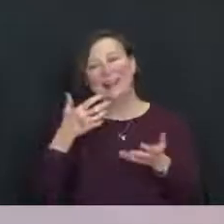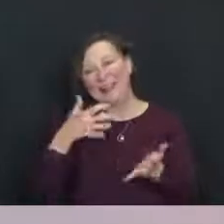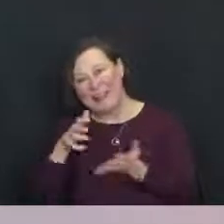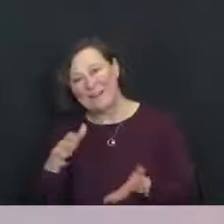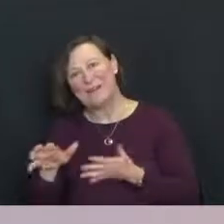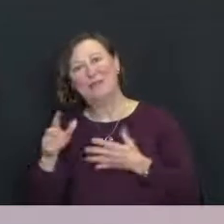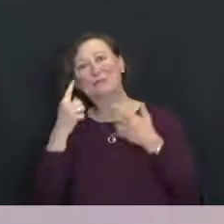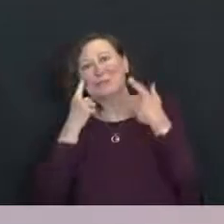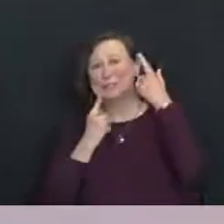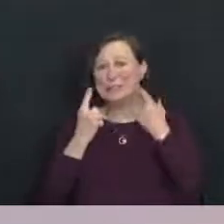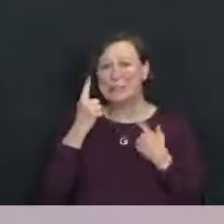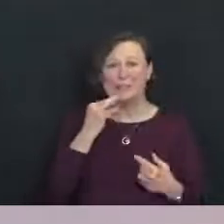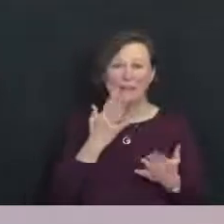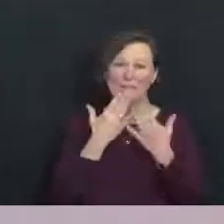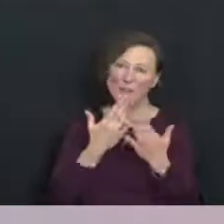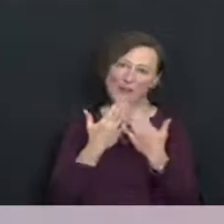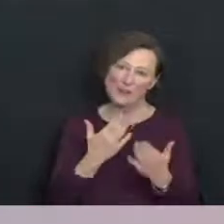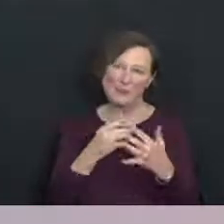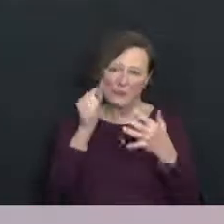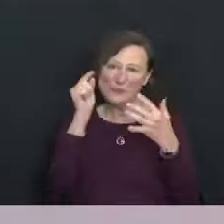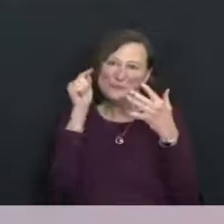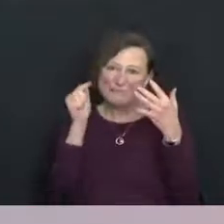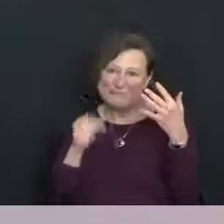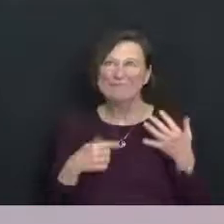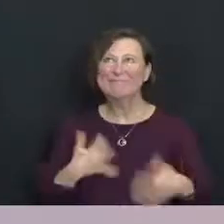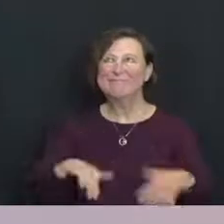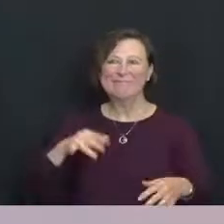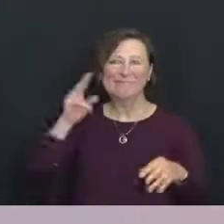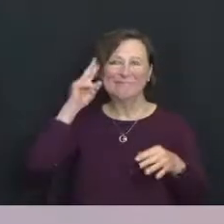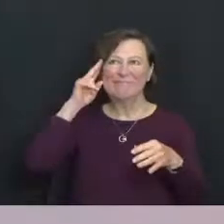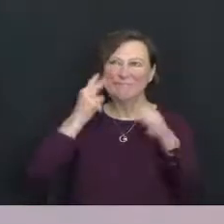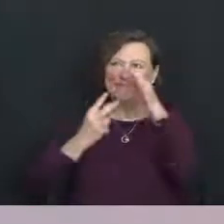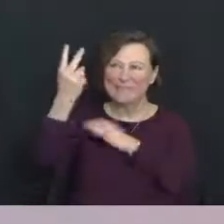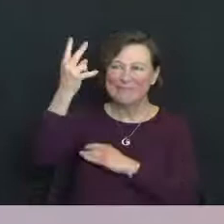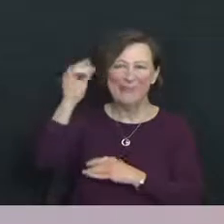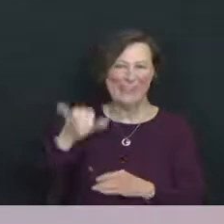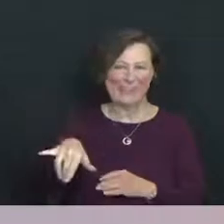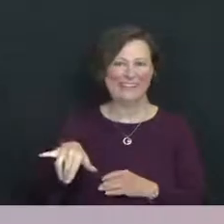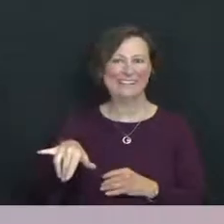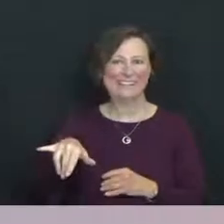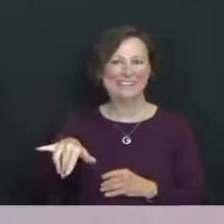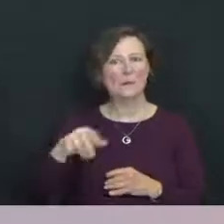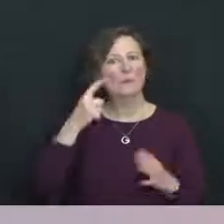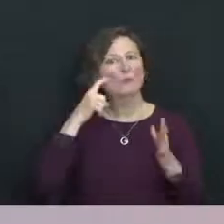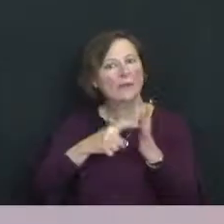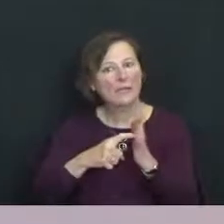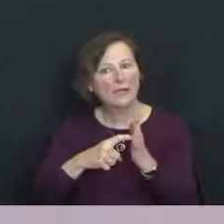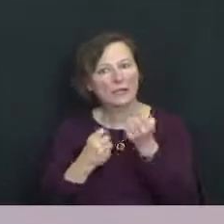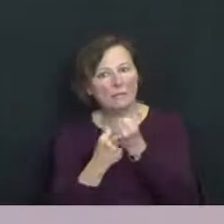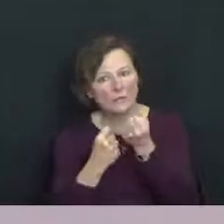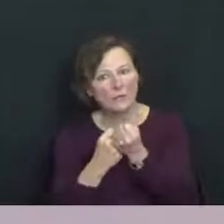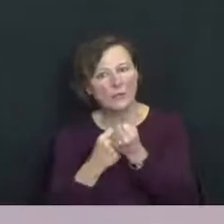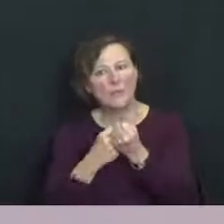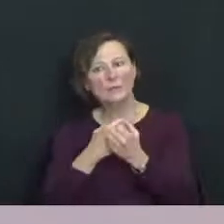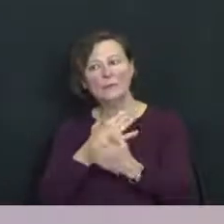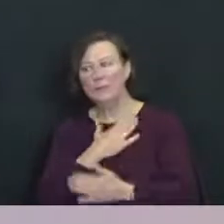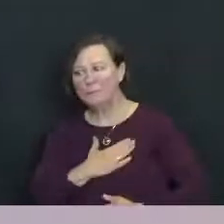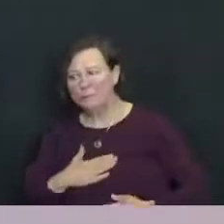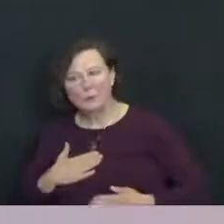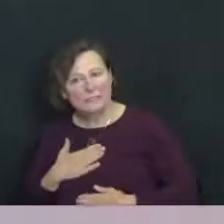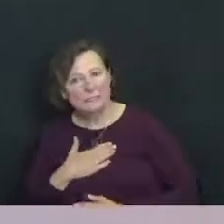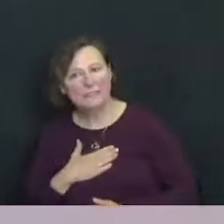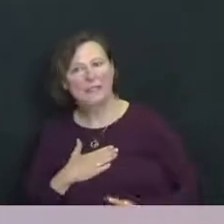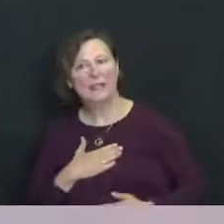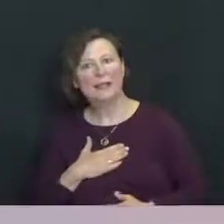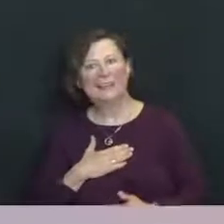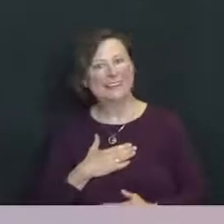of gratitude, to be recognized, affirmed, appreciated.